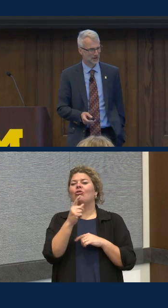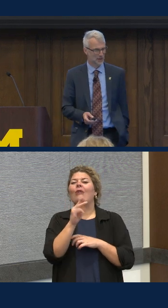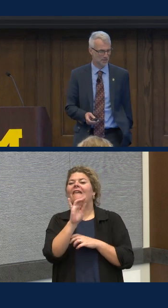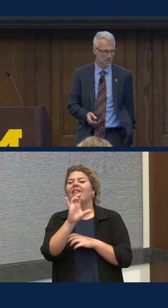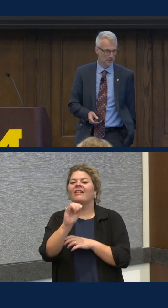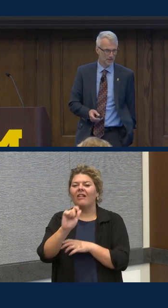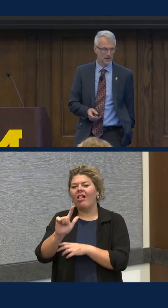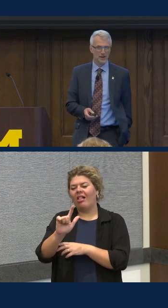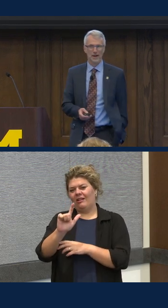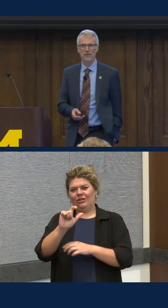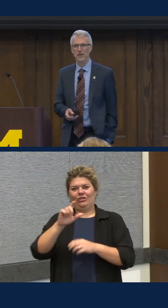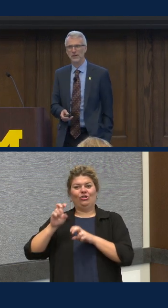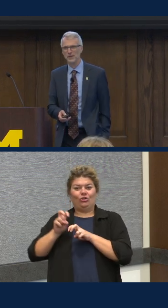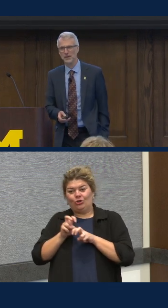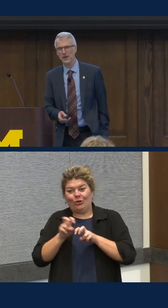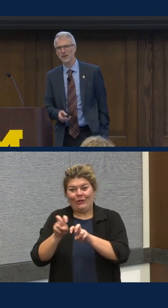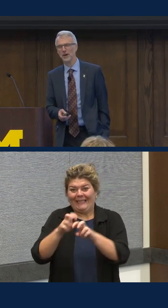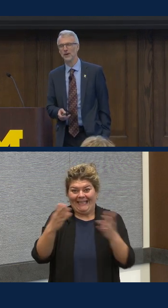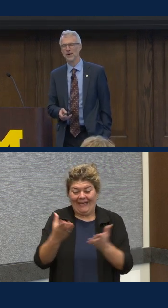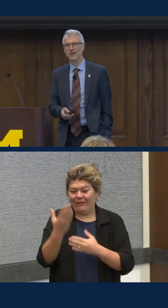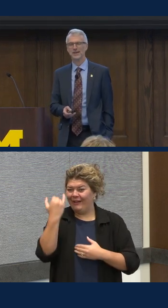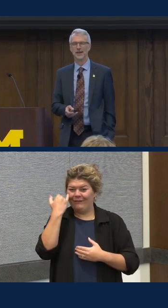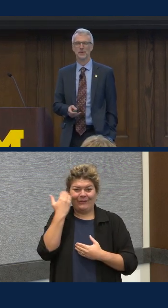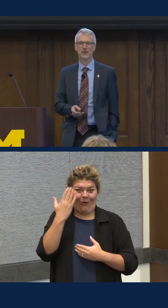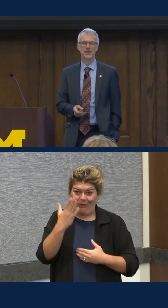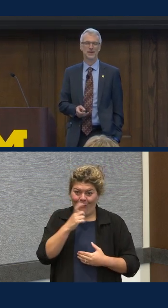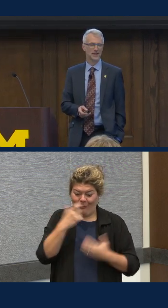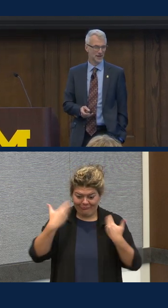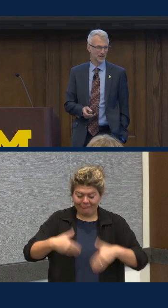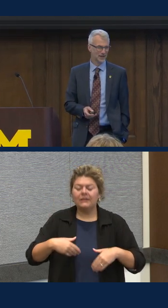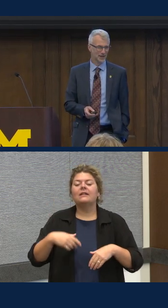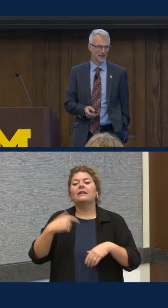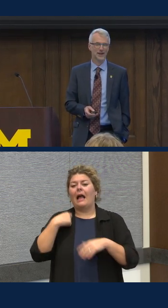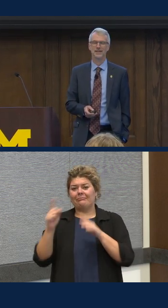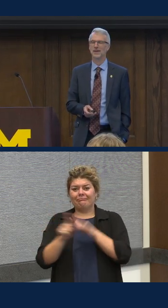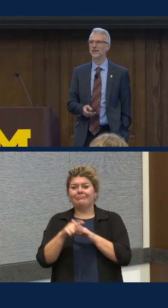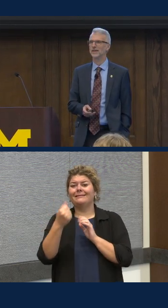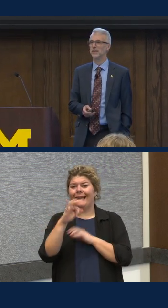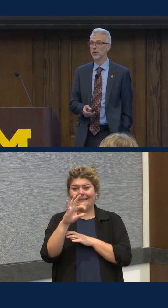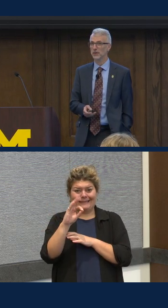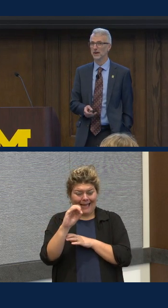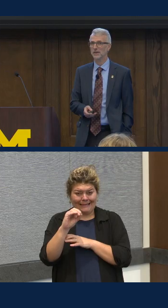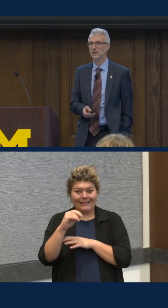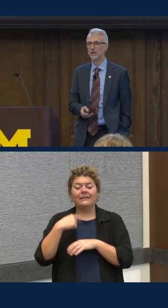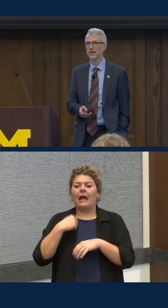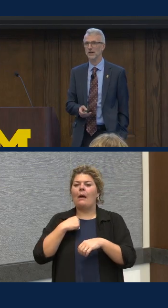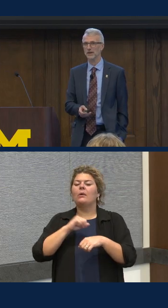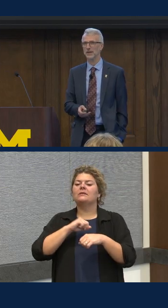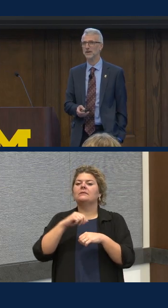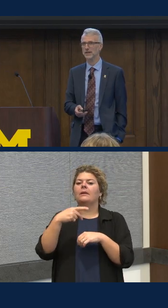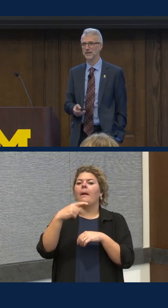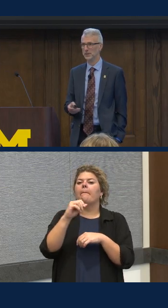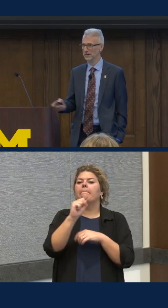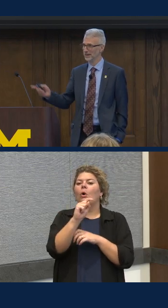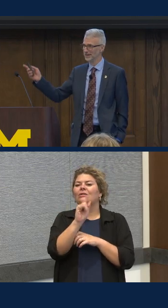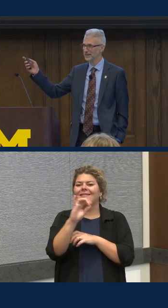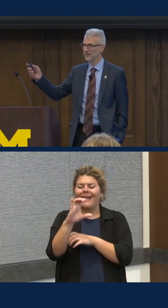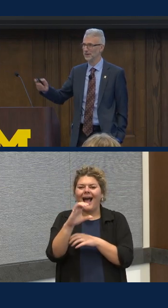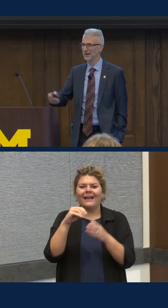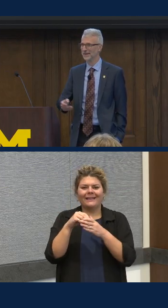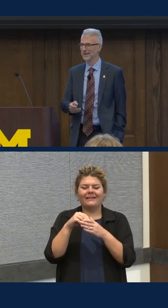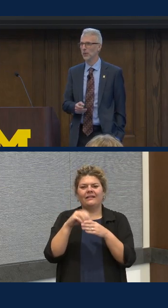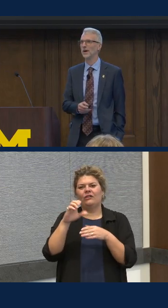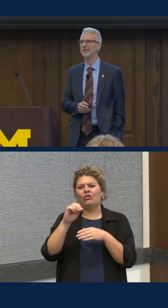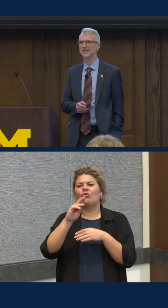here. For those of you who don't know, when I came to Michigan in 1990, I started as a postdoctoral fellow in the Kresge building that's